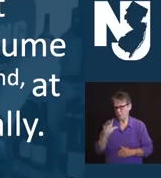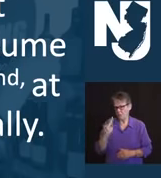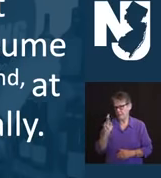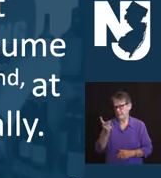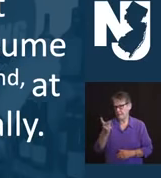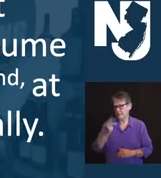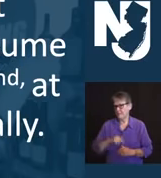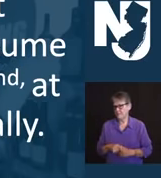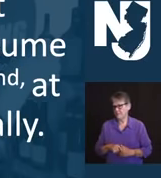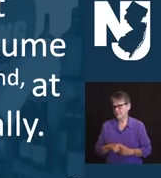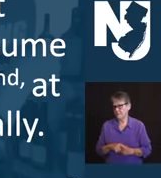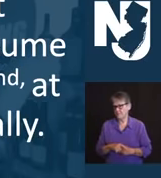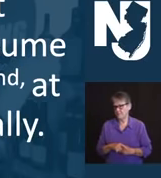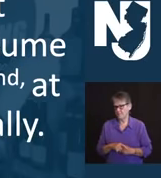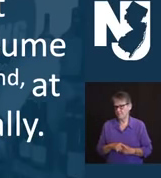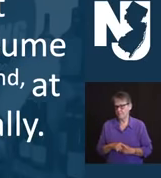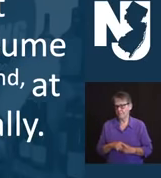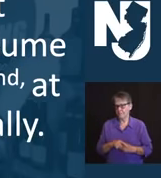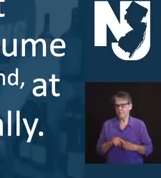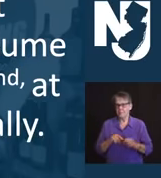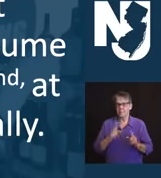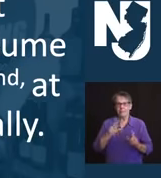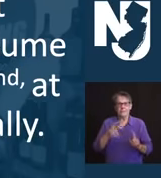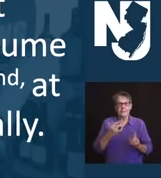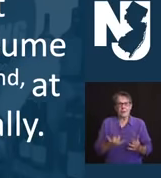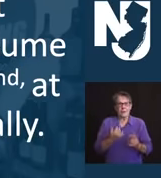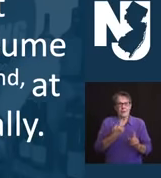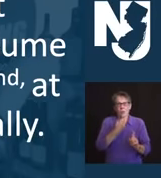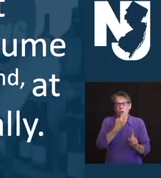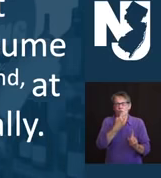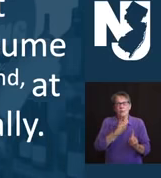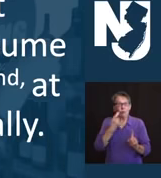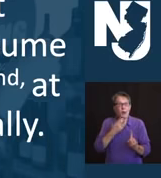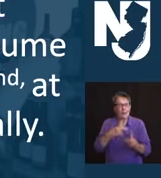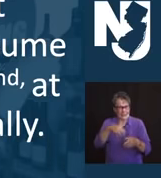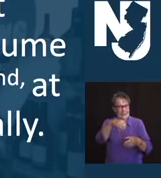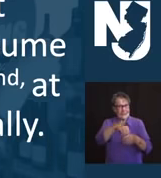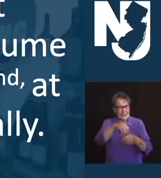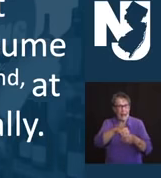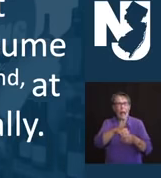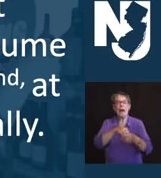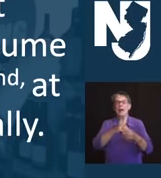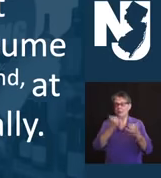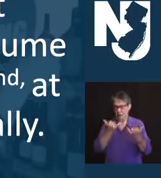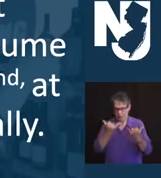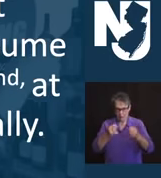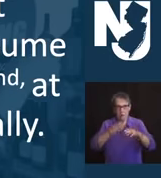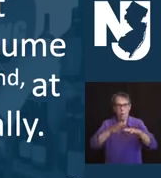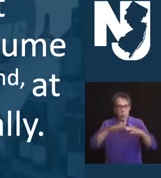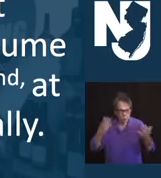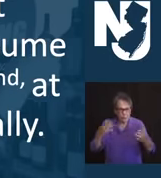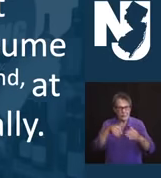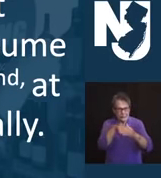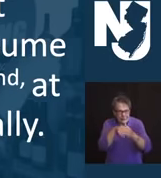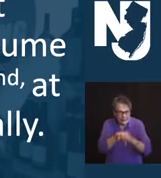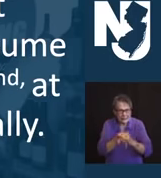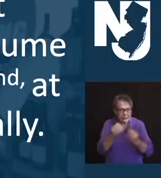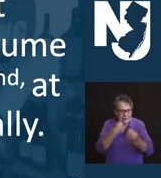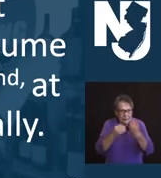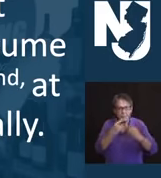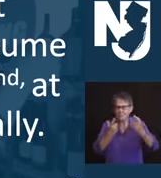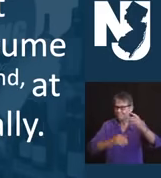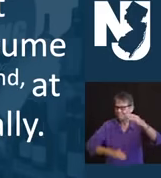catering halls statewide will also resume on Thursday, July 2nd. However, at first, and we hope we can do